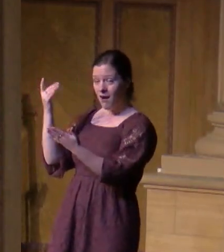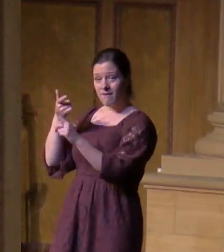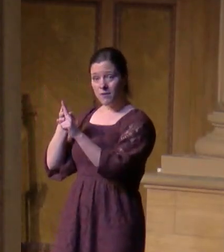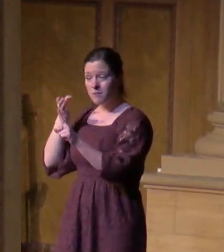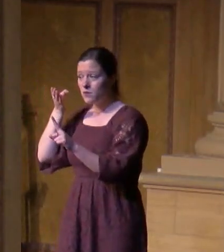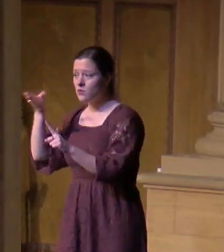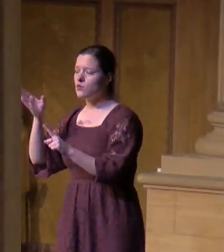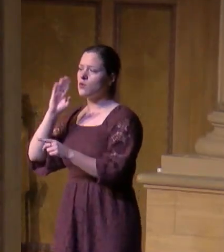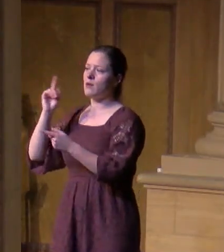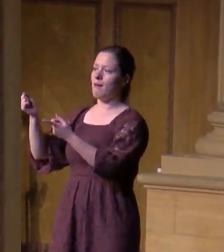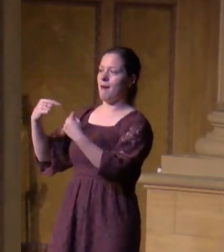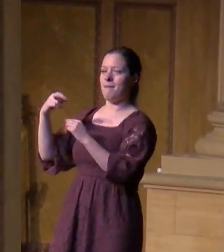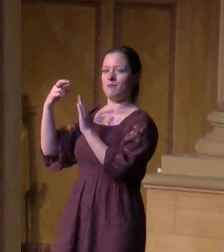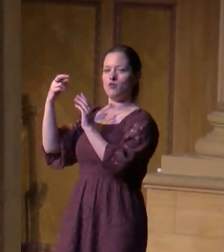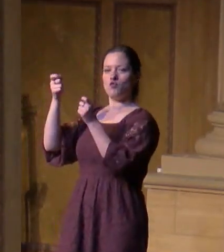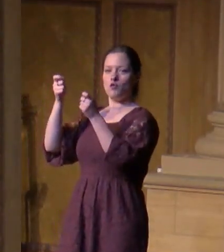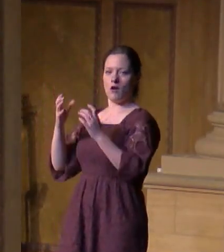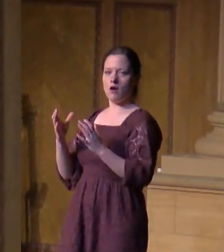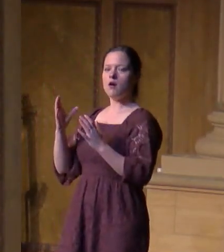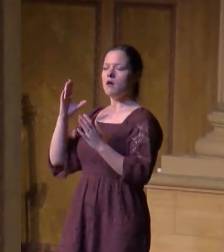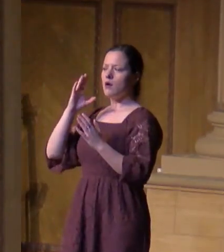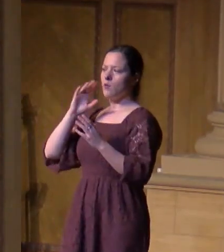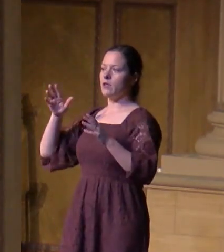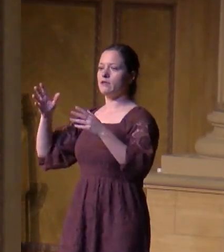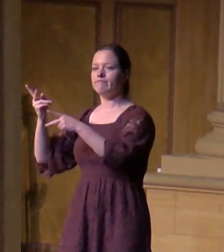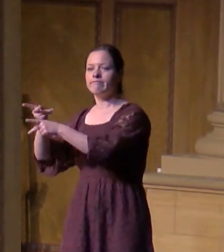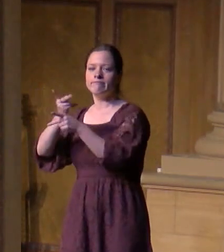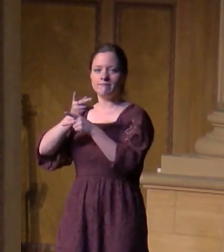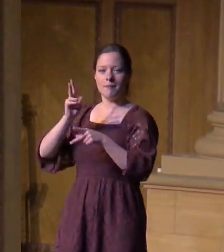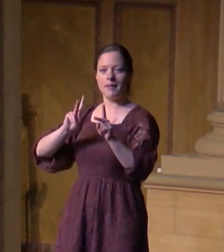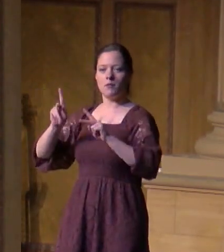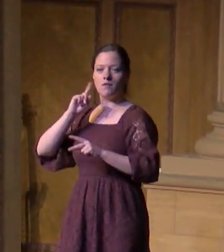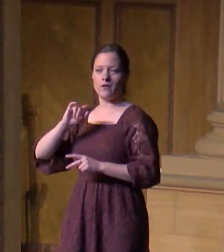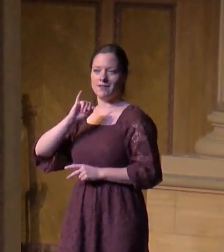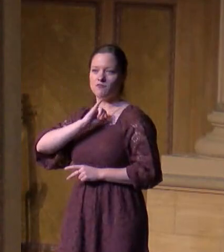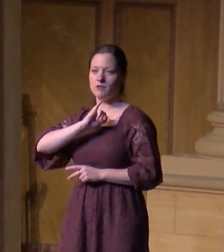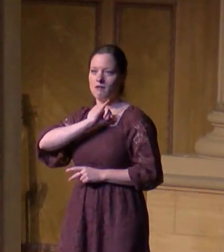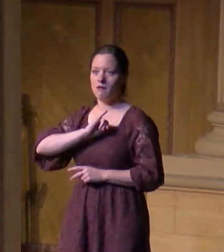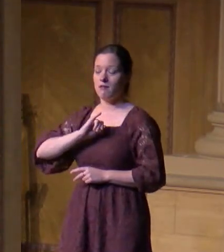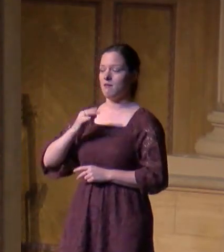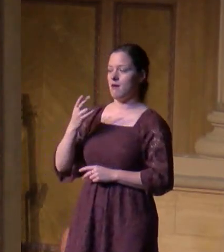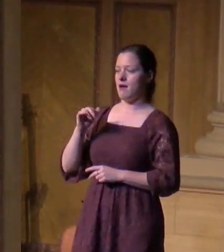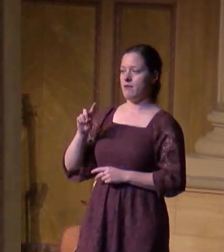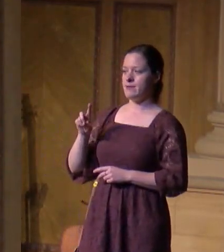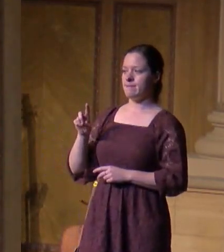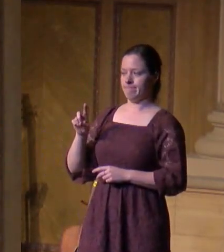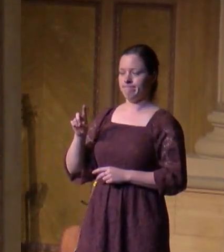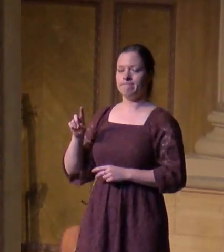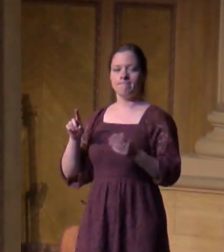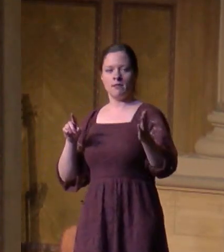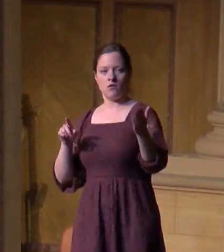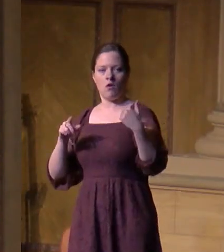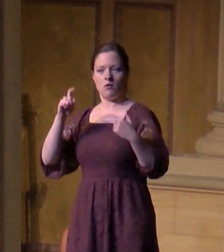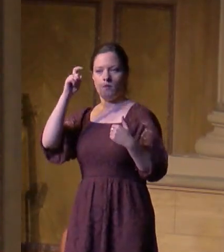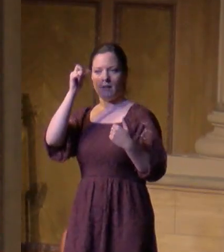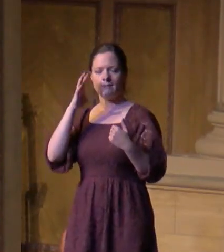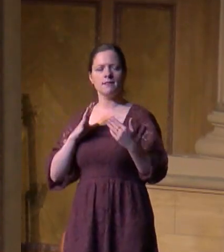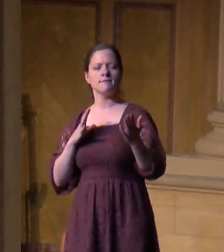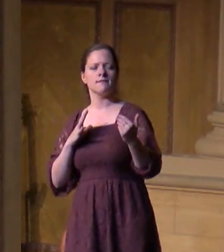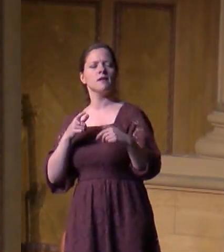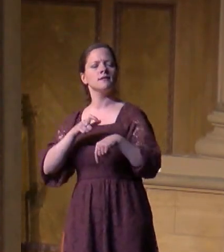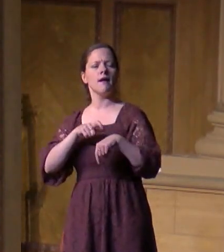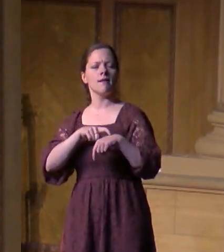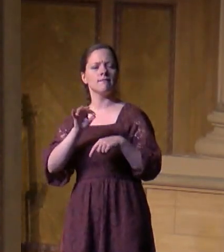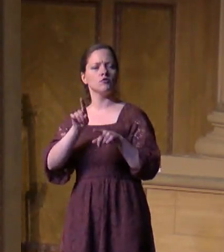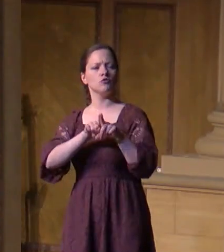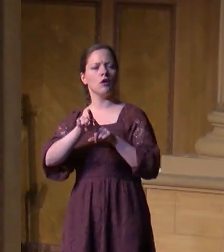from you shall come a ruler who will shepherd my people Israel then Herod summoned the wise men secretly and ascertained from them what time the